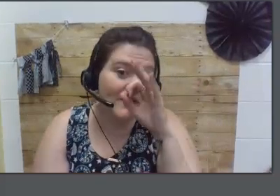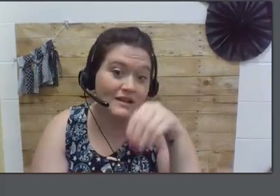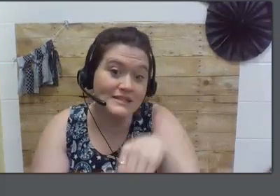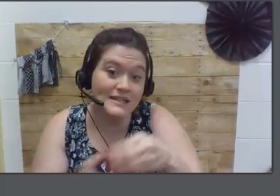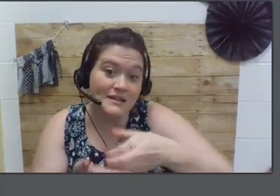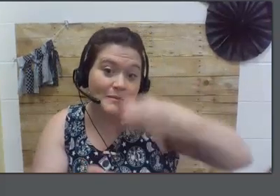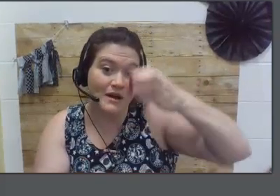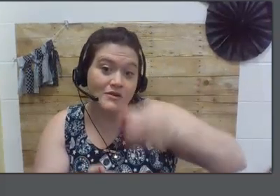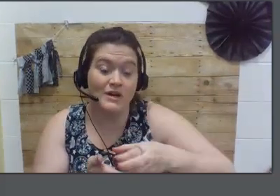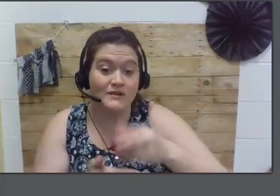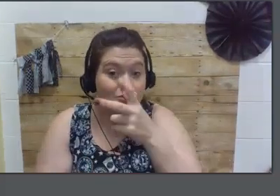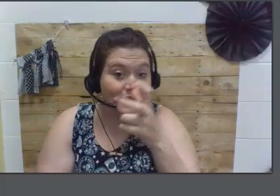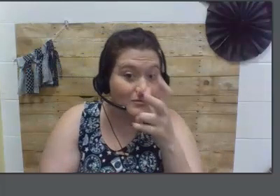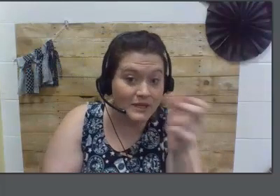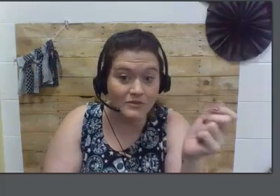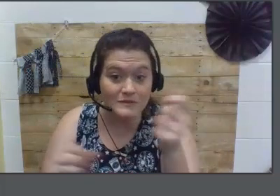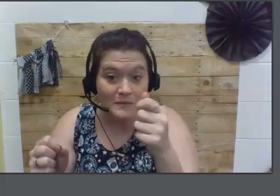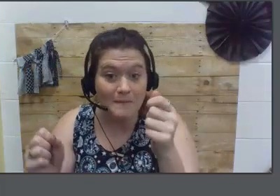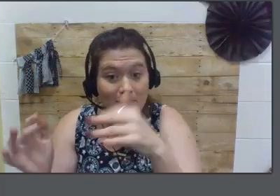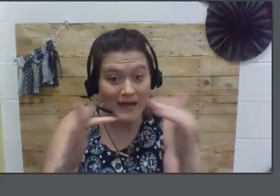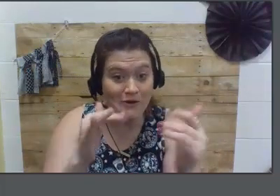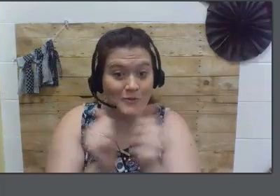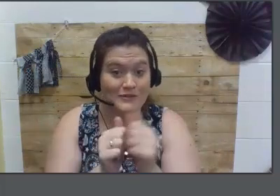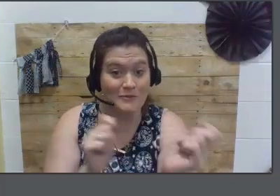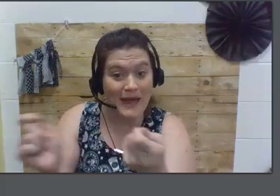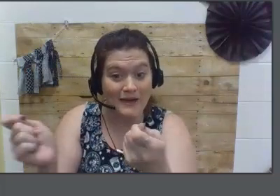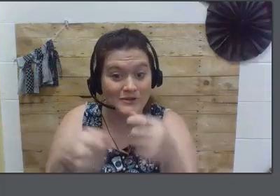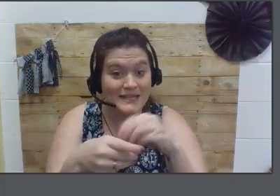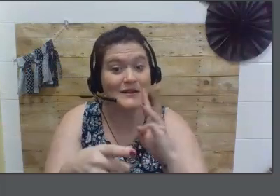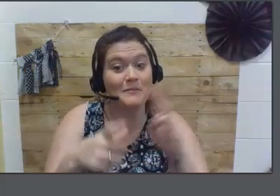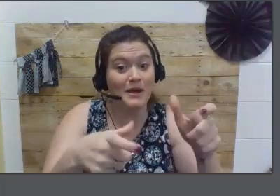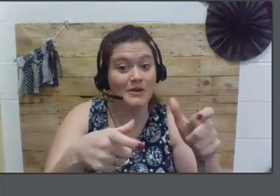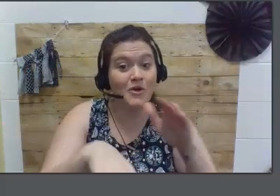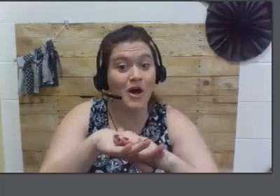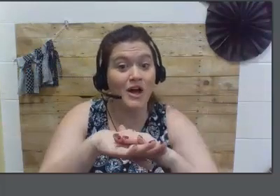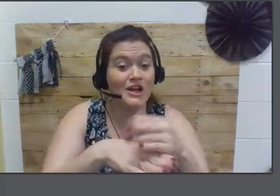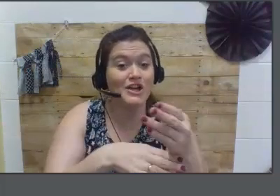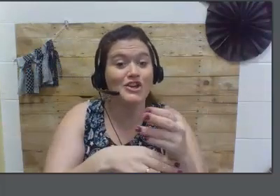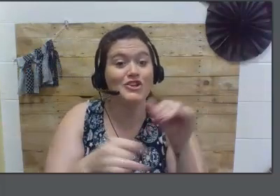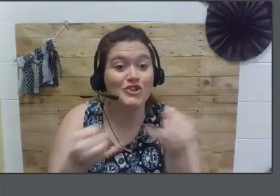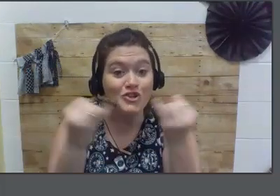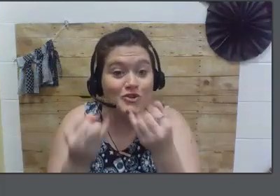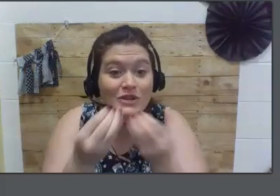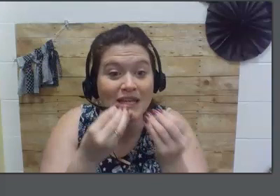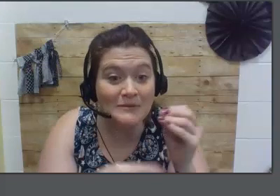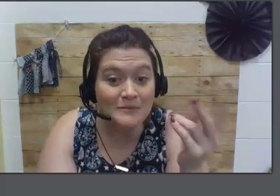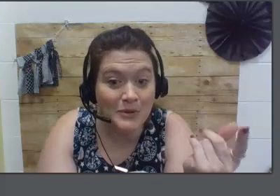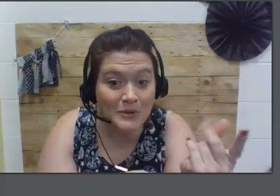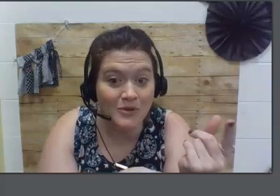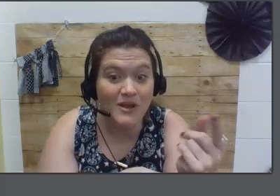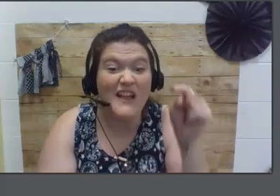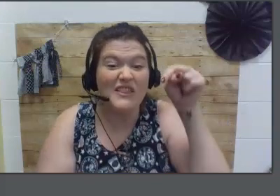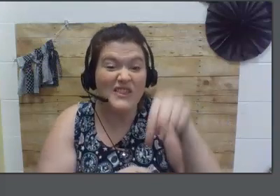When the fox is in the bottle where the tweedle beetles battle with their paddles in a puddle on a